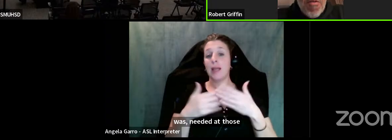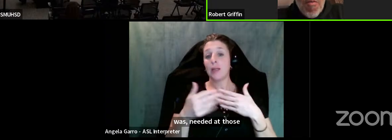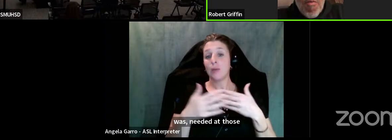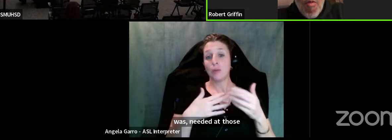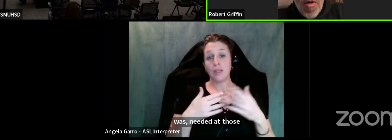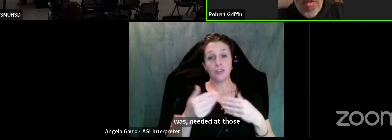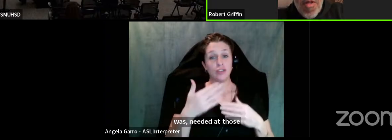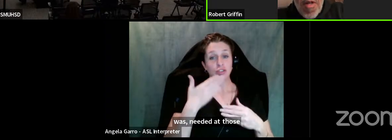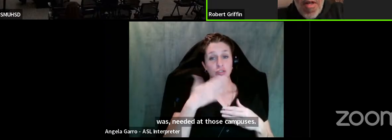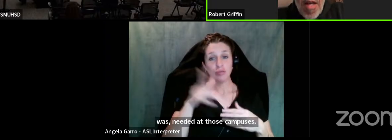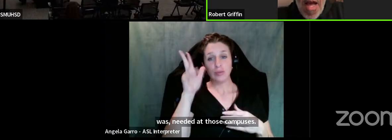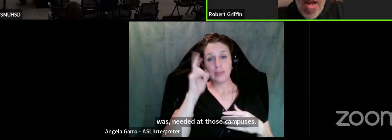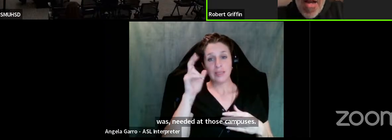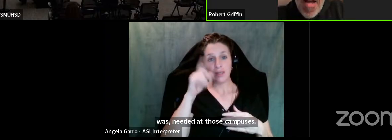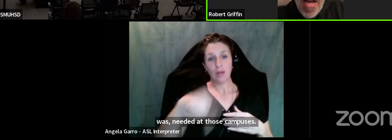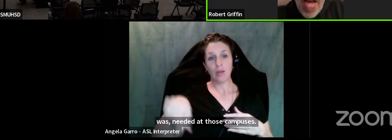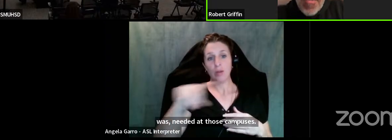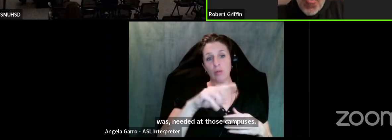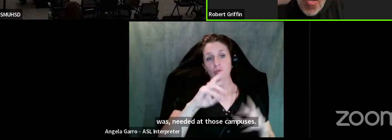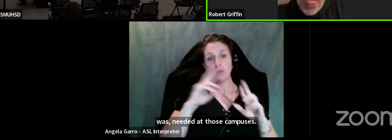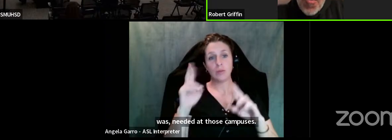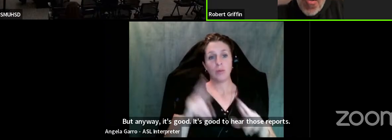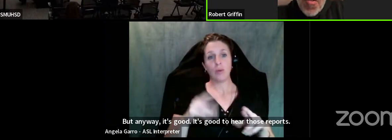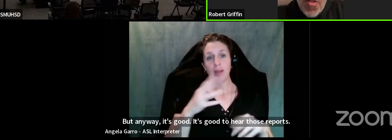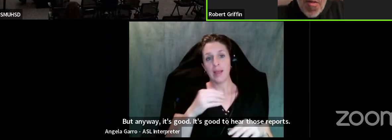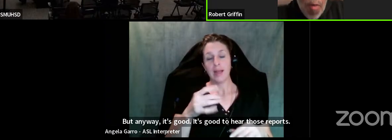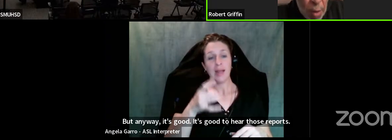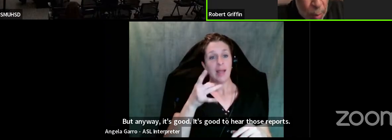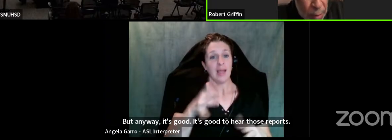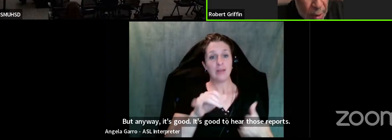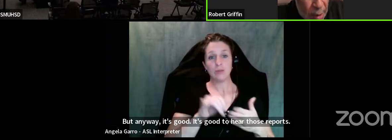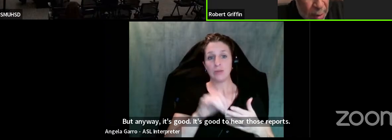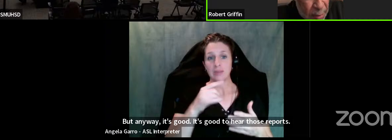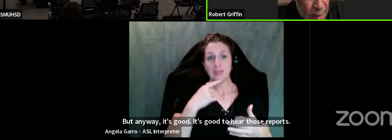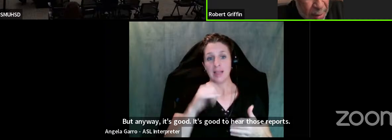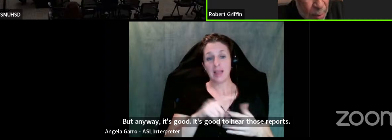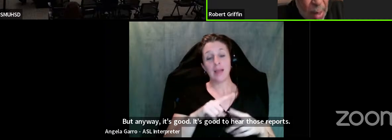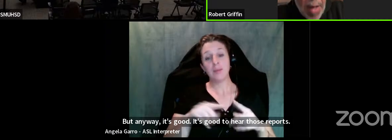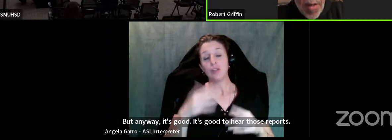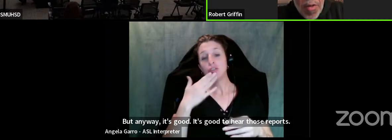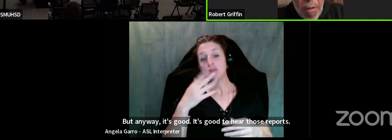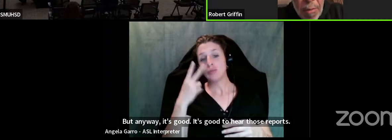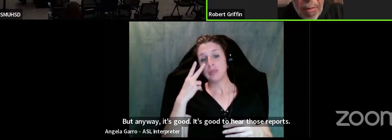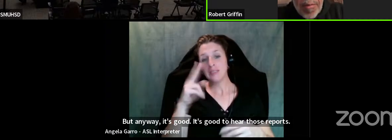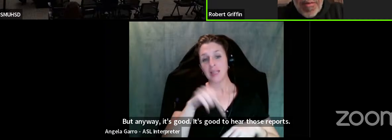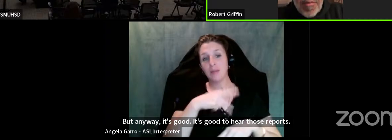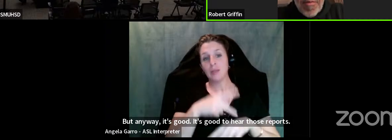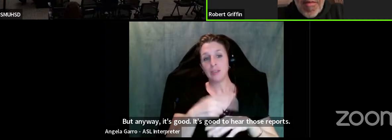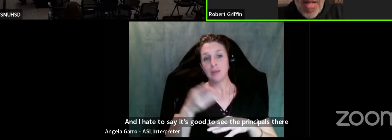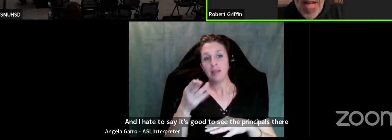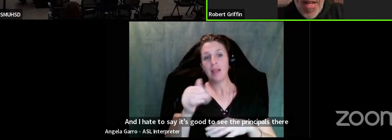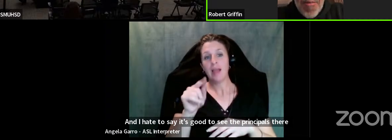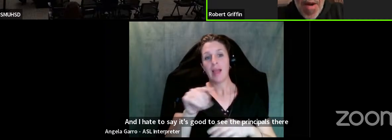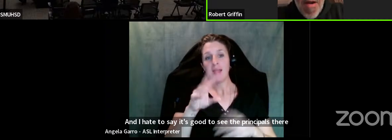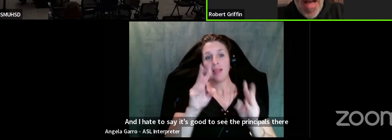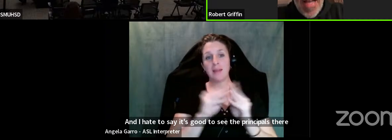to hear those reports. And I hate to say it's good to see the principals there at the meetings. And I